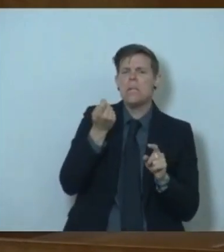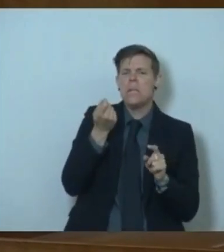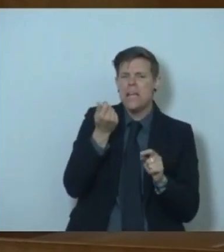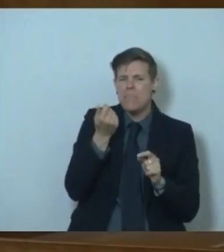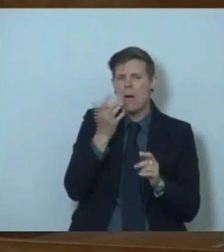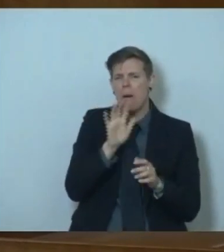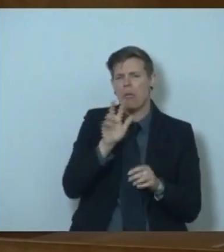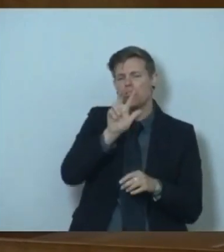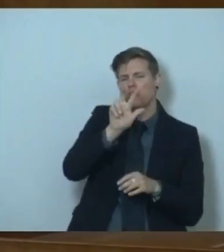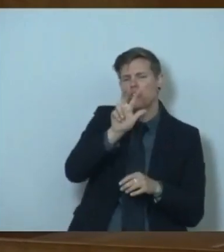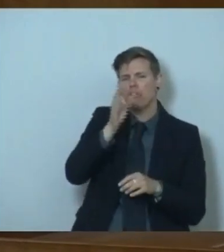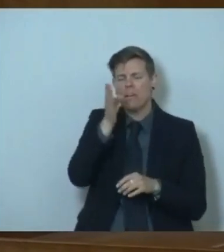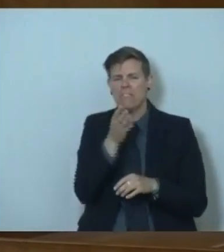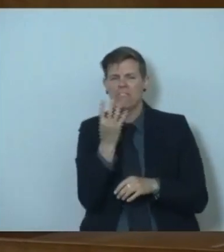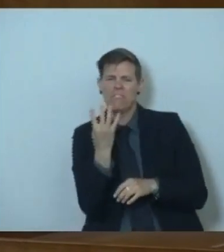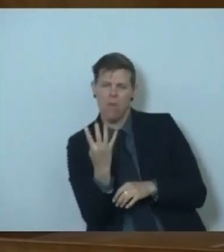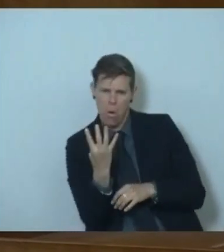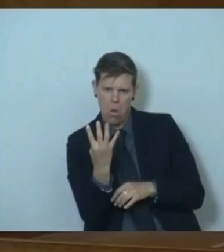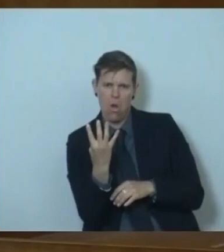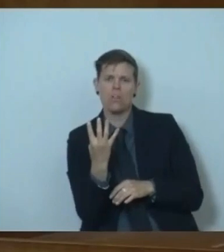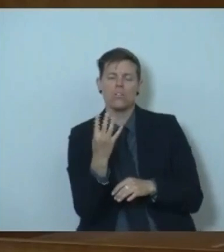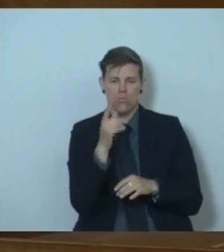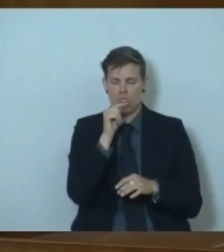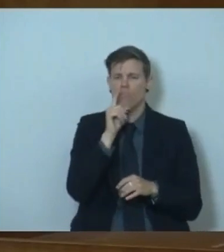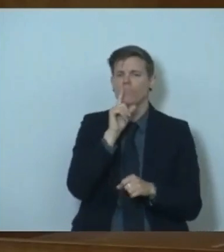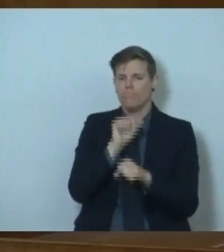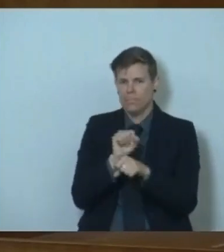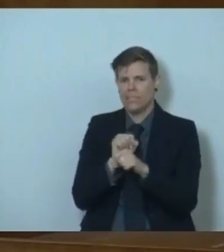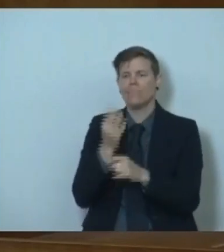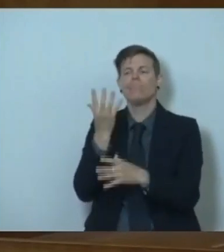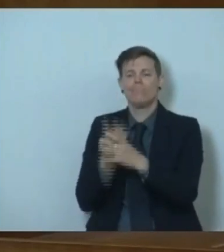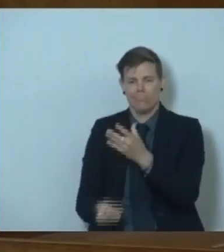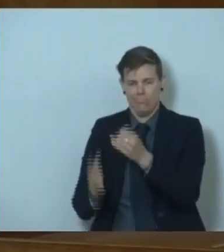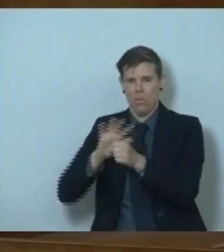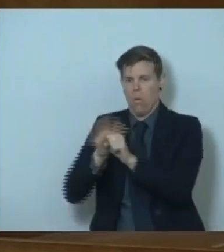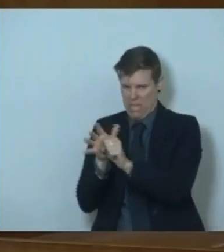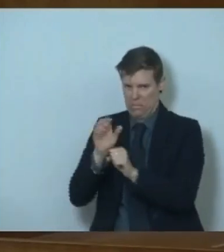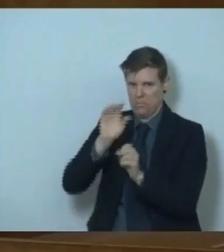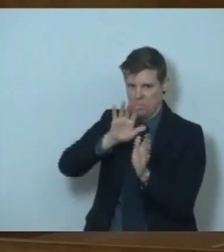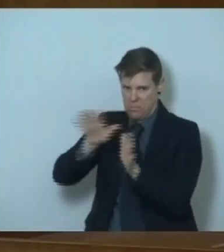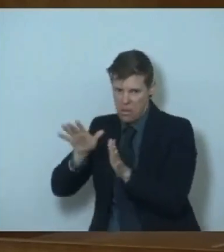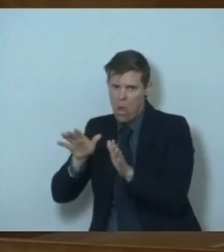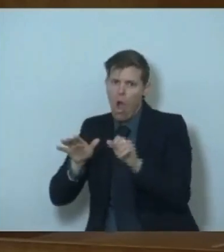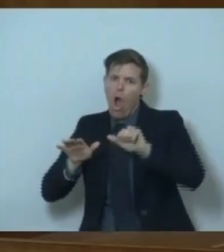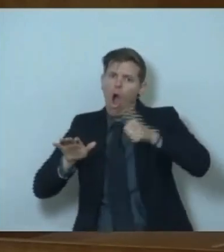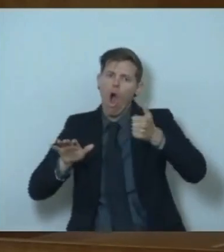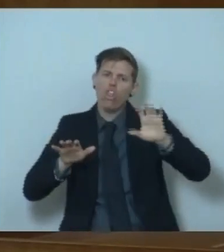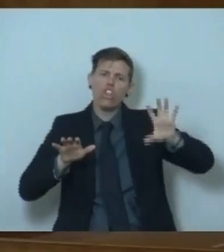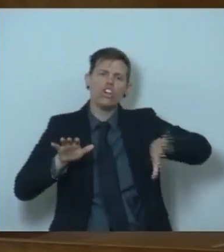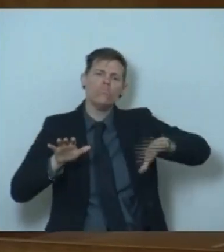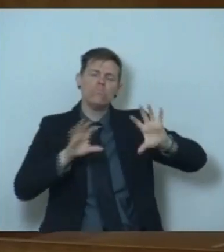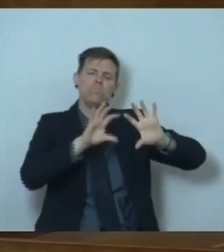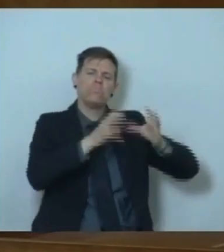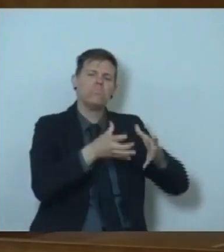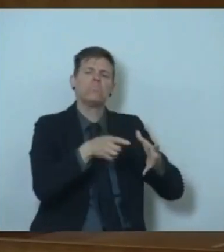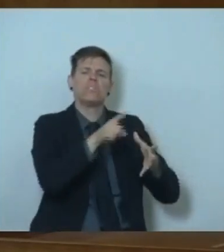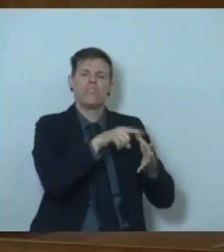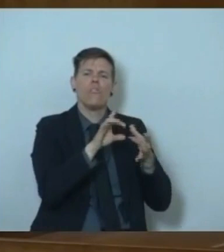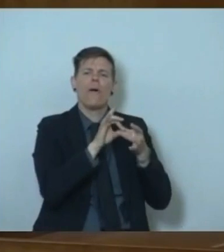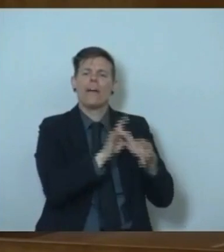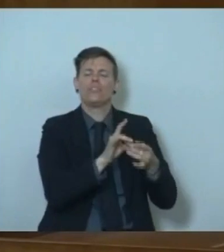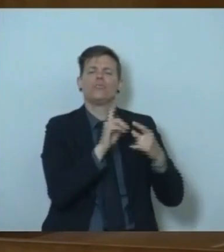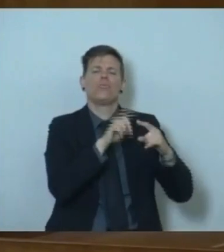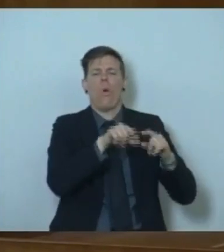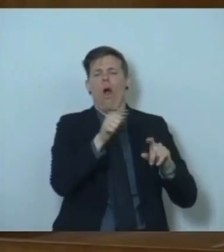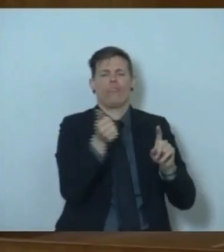and 1/4 were other causes. And the other causes were about equal to what they'd seen in previous years. So